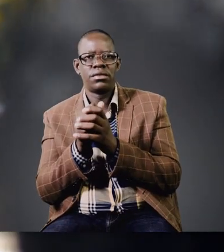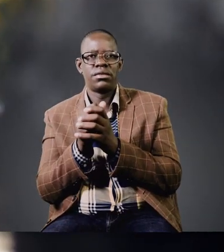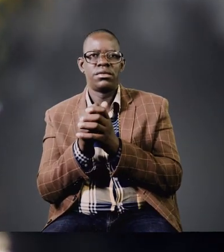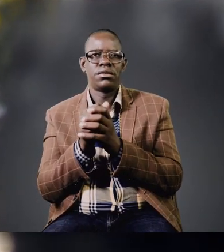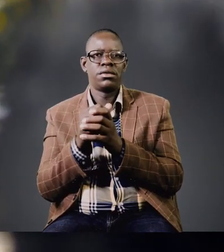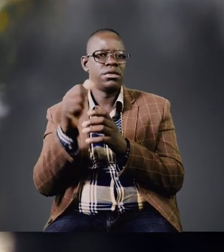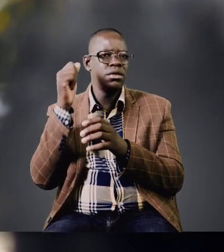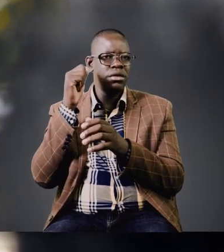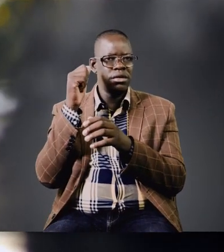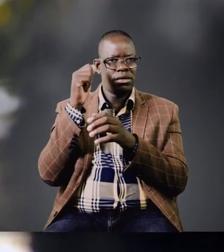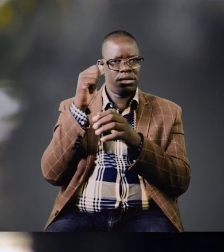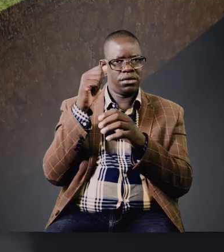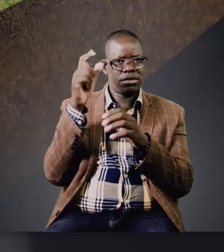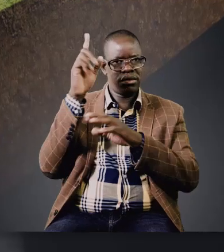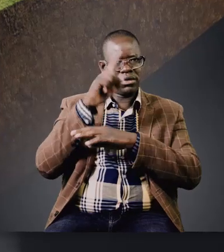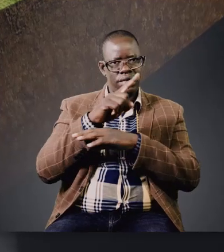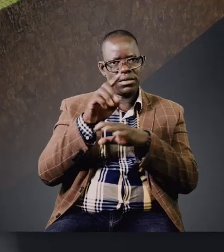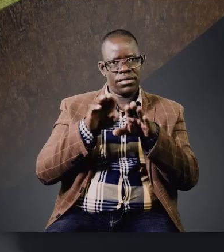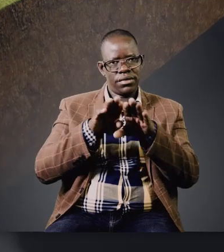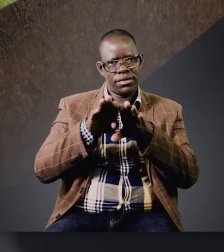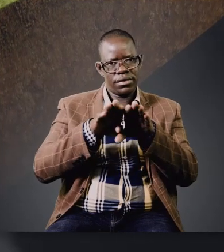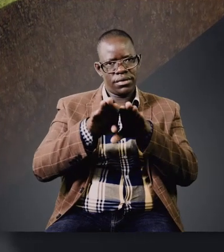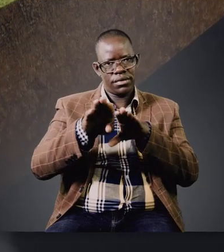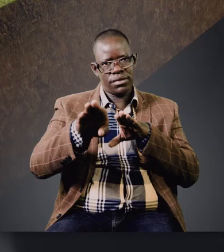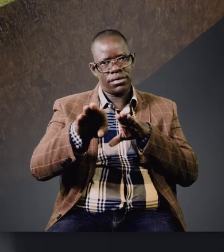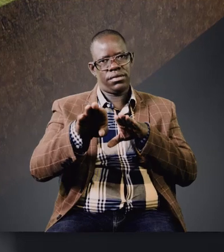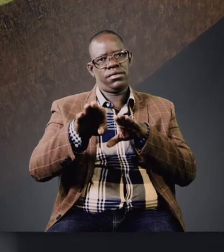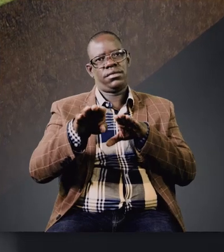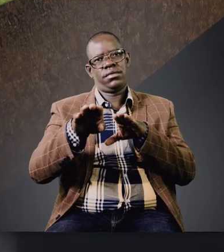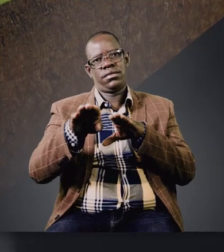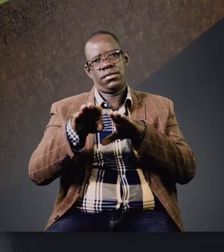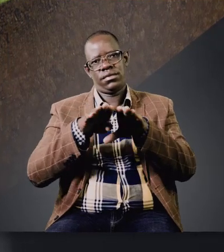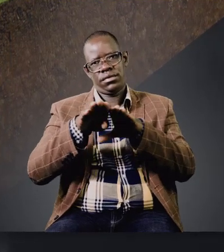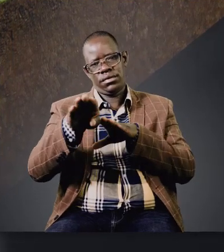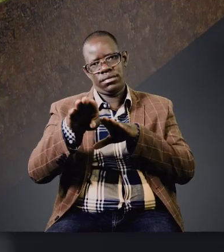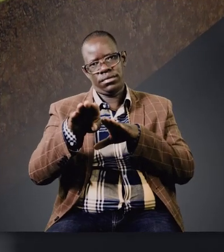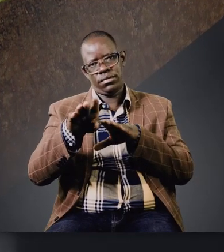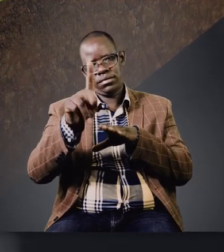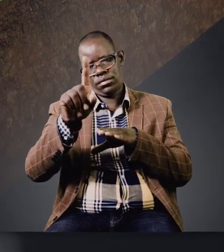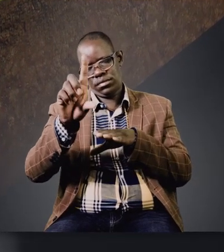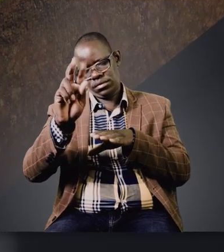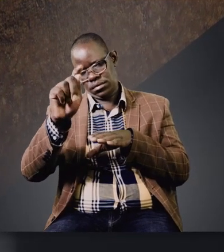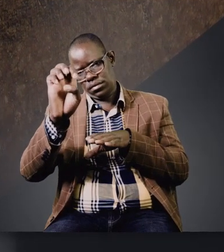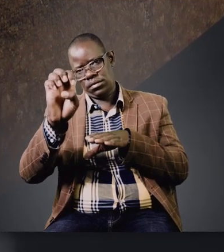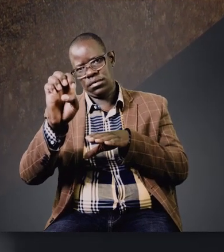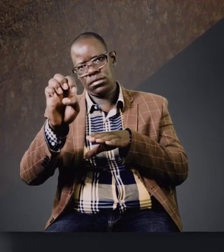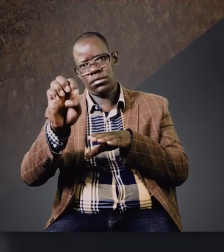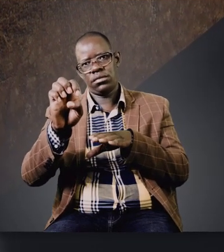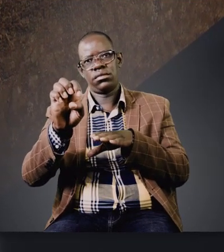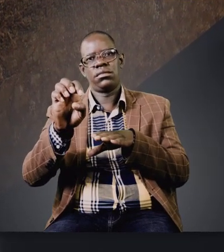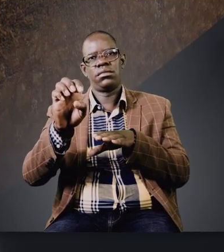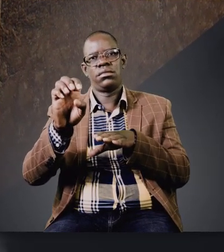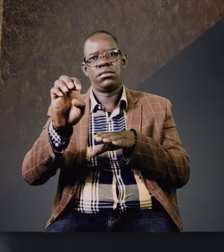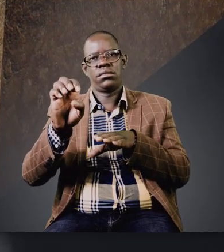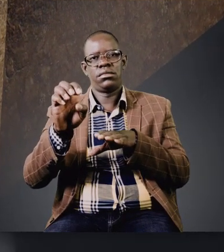that what happens is that when one of the plate moves alongside or beneath the other one, right? The rocks get locked into place.